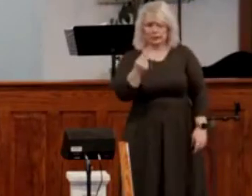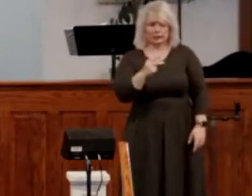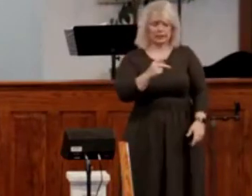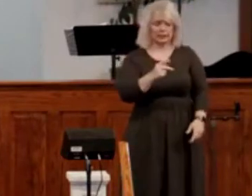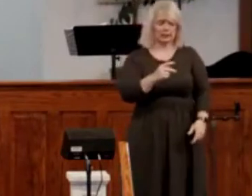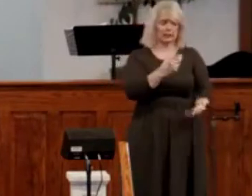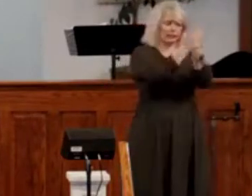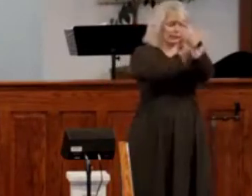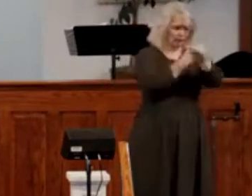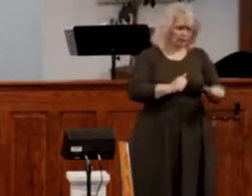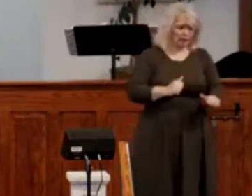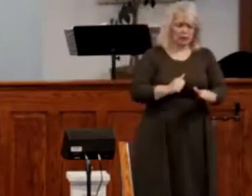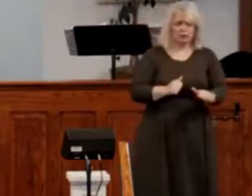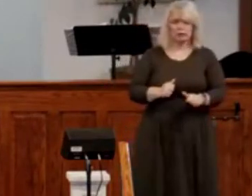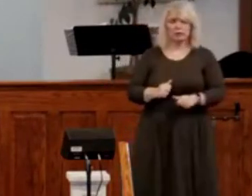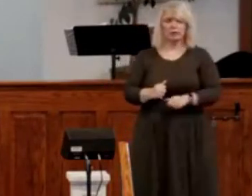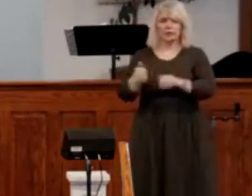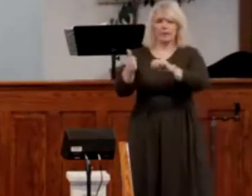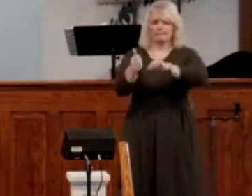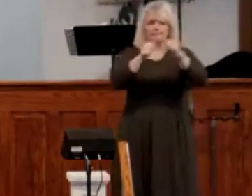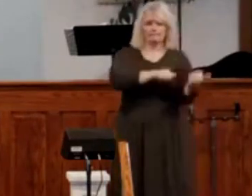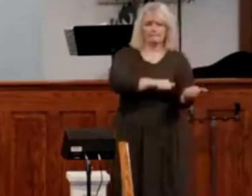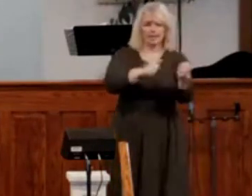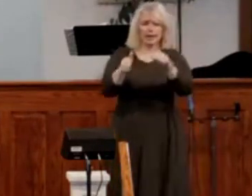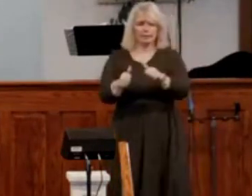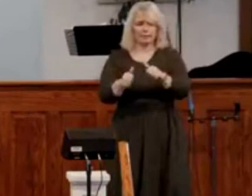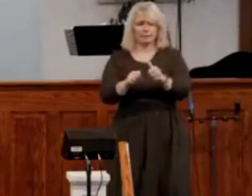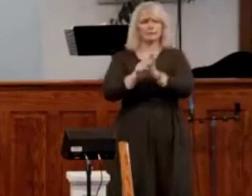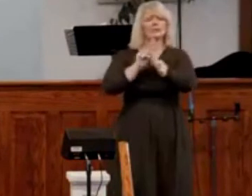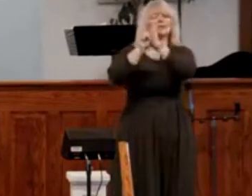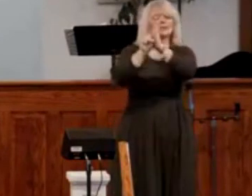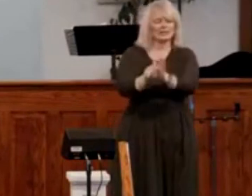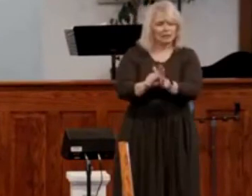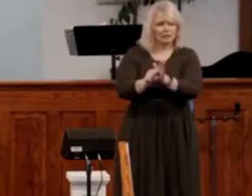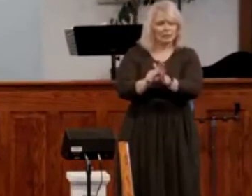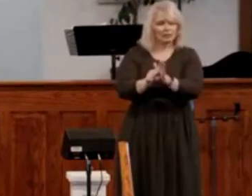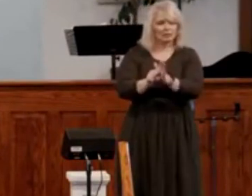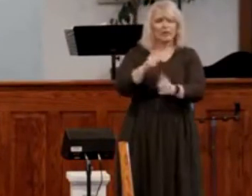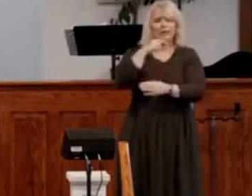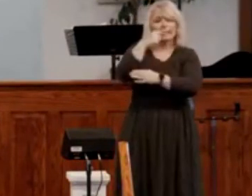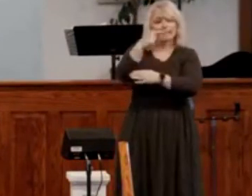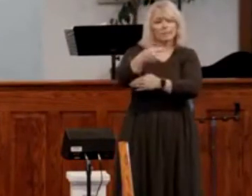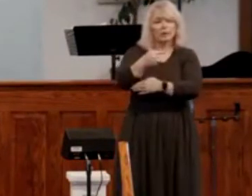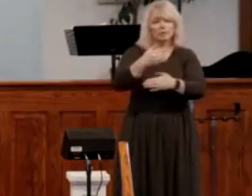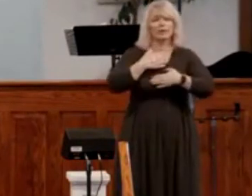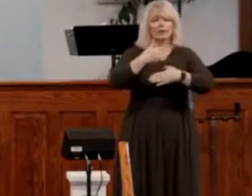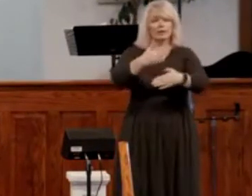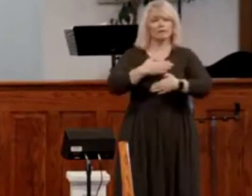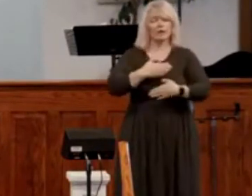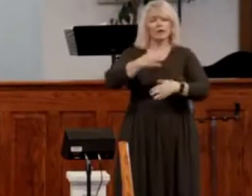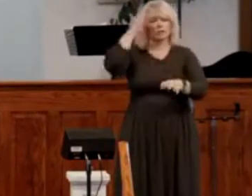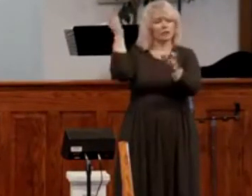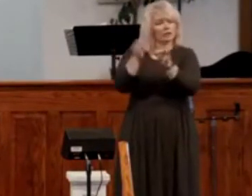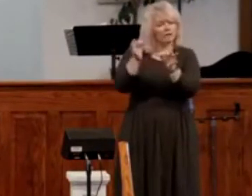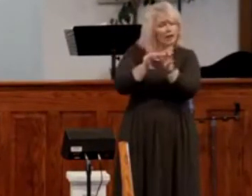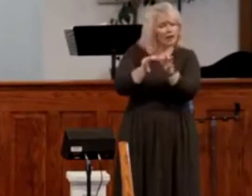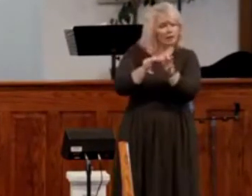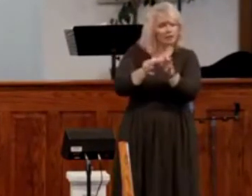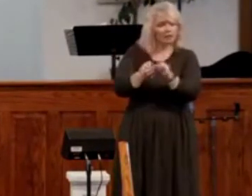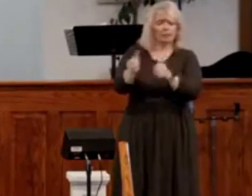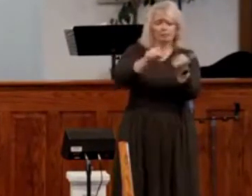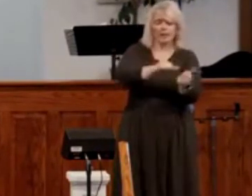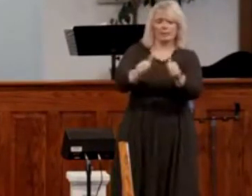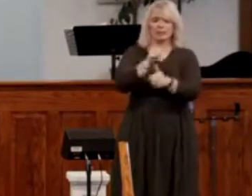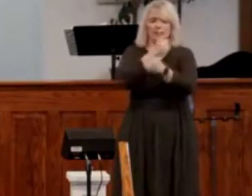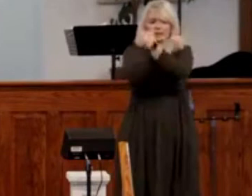Now, baptism is the symbol, the public profession of faith, the entry point into the people of God. Baptism